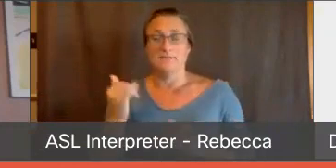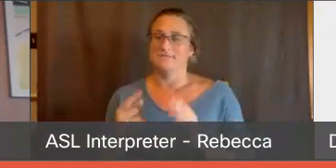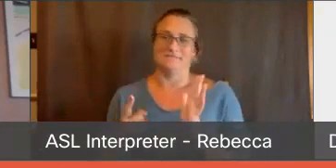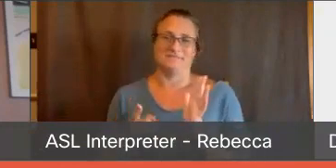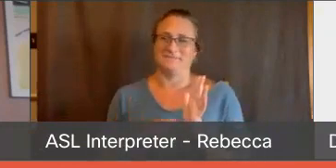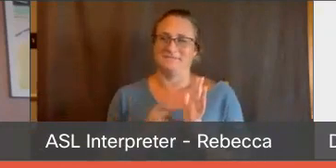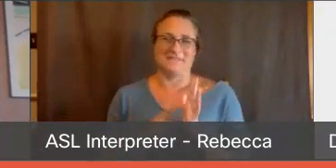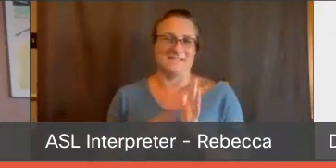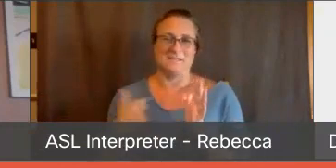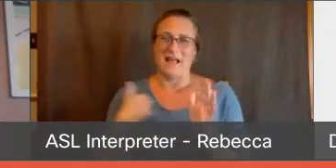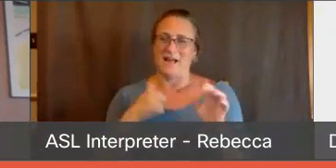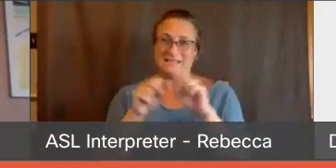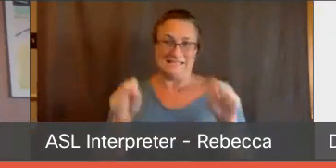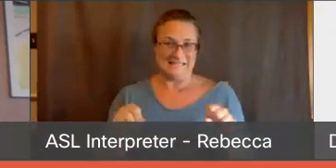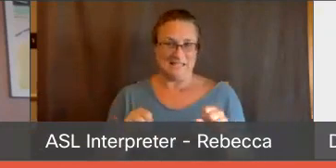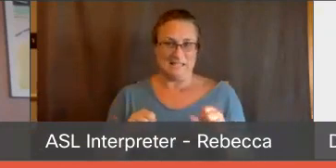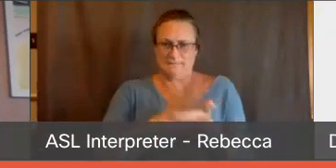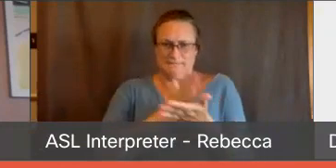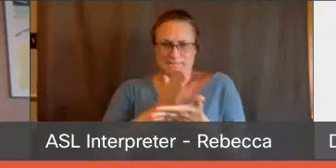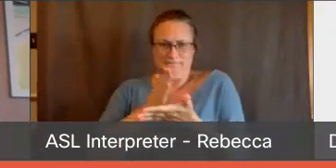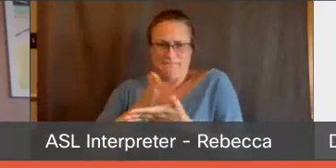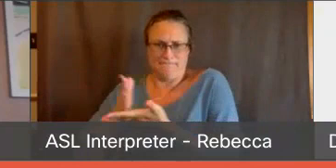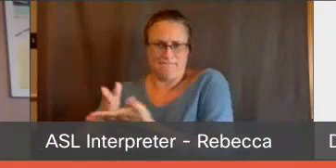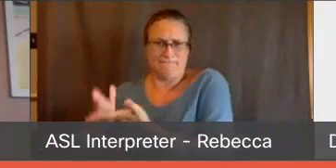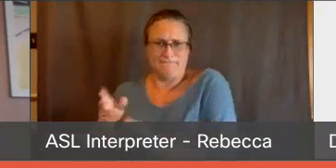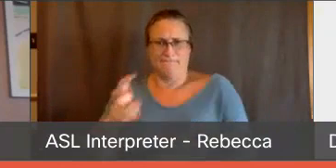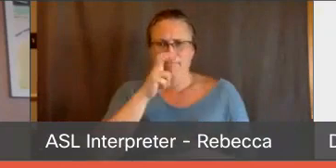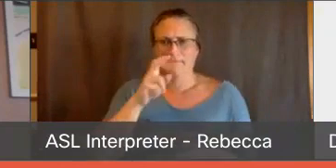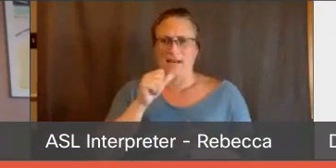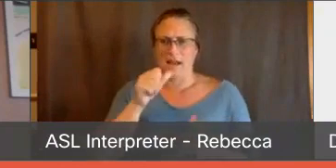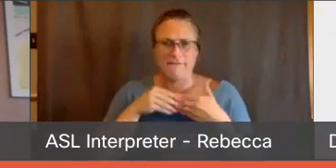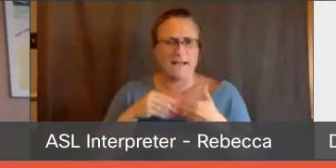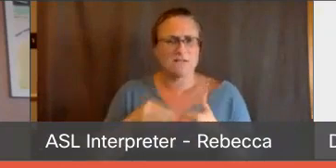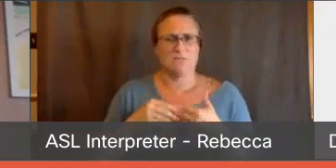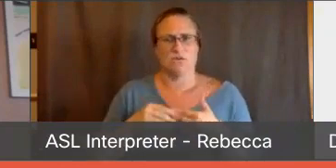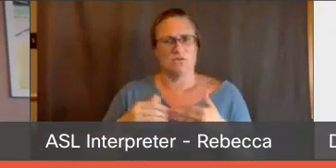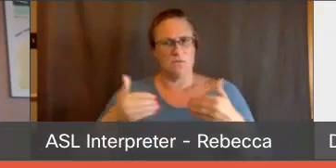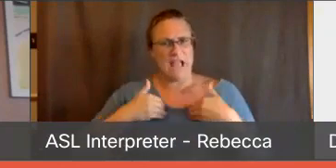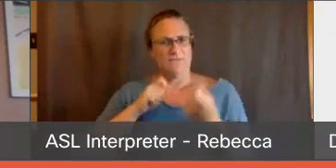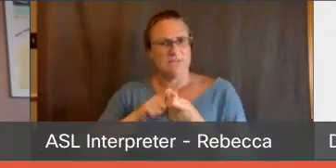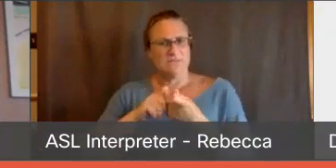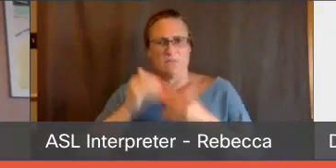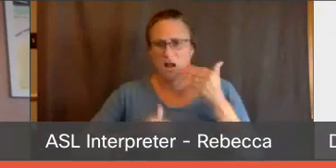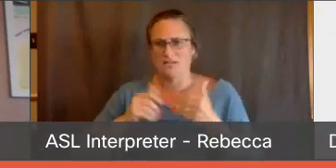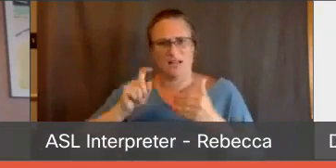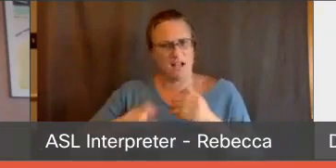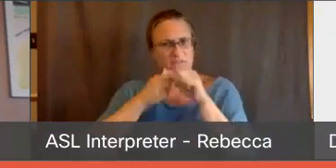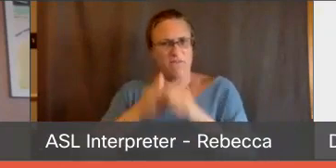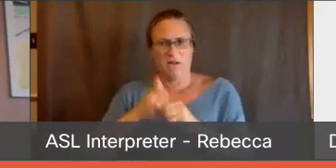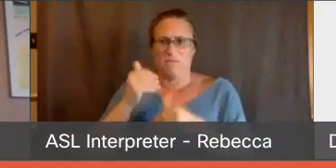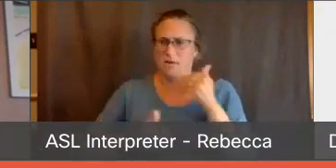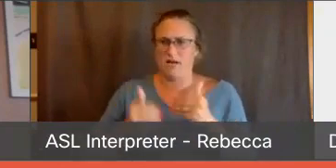systems become very inflexible, become very rigid. You know, we have a process by which we do things and that's it. But